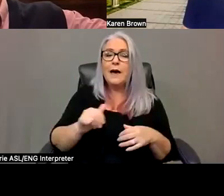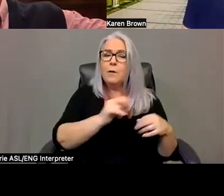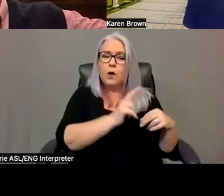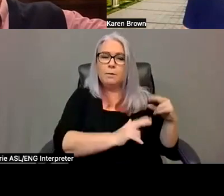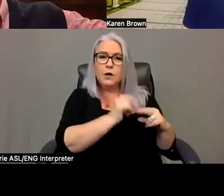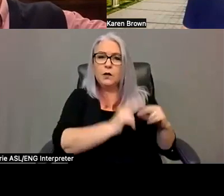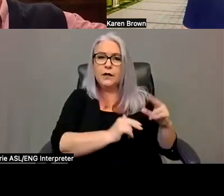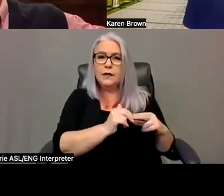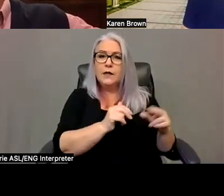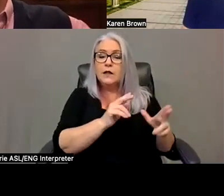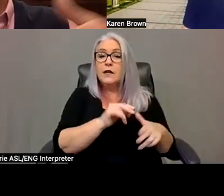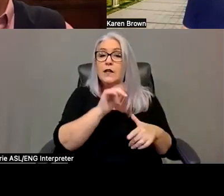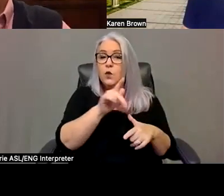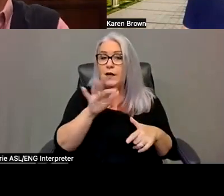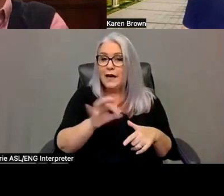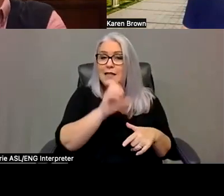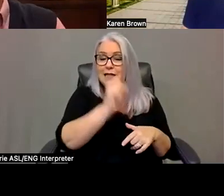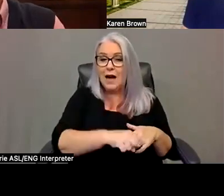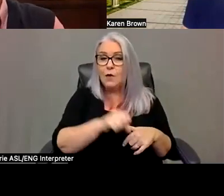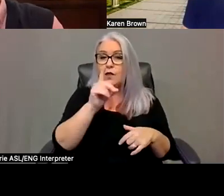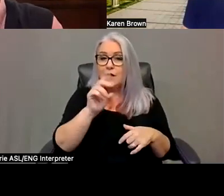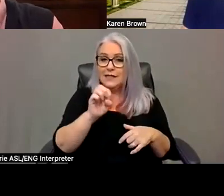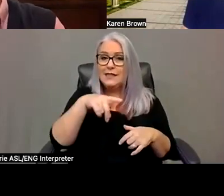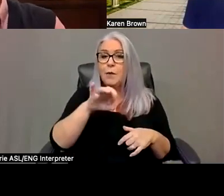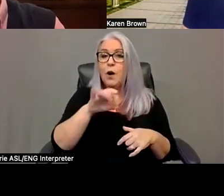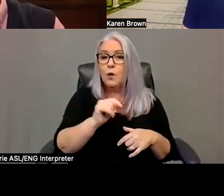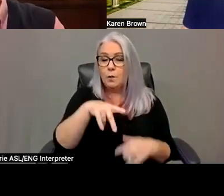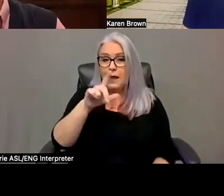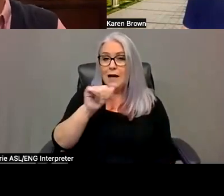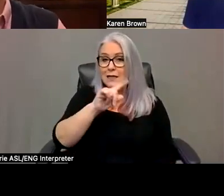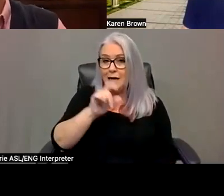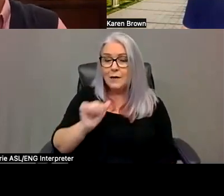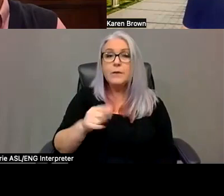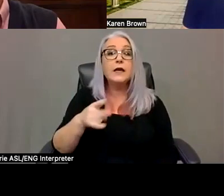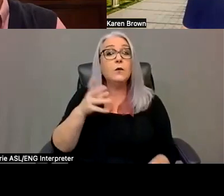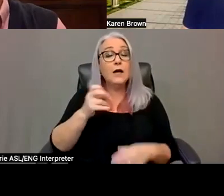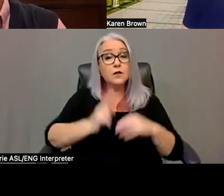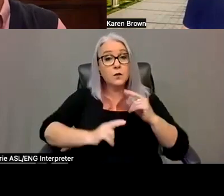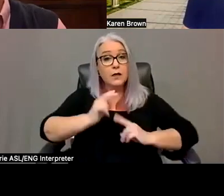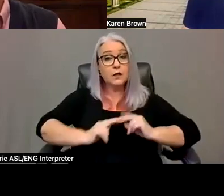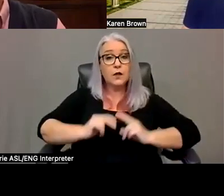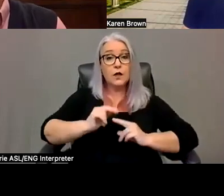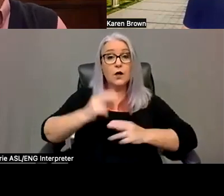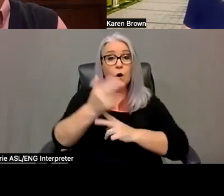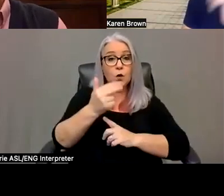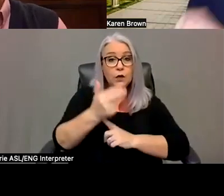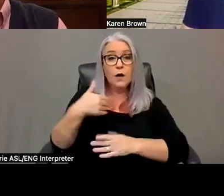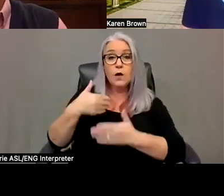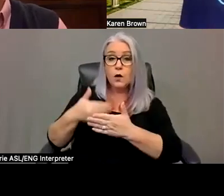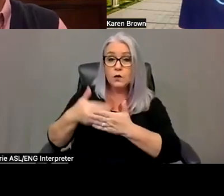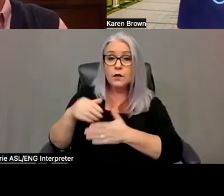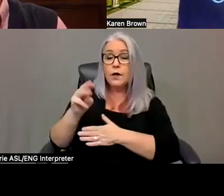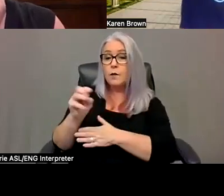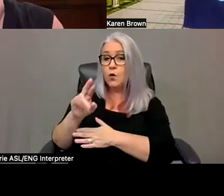29 South Depot Plaza. He also has the rights to build, he wants to build a hotel at the Tarrytown Marina.